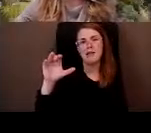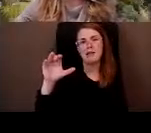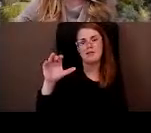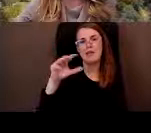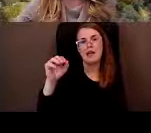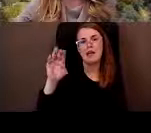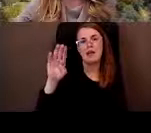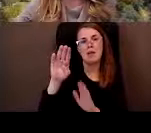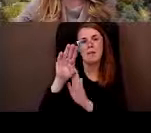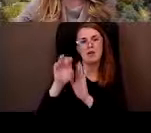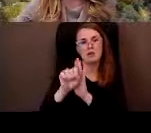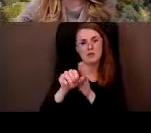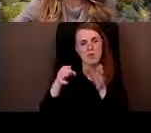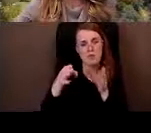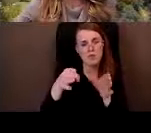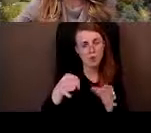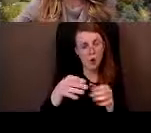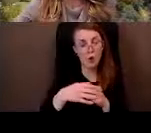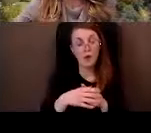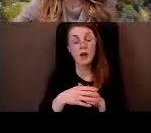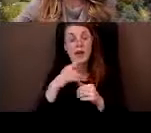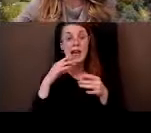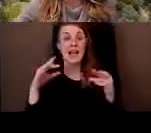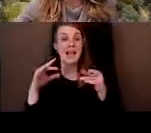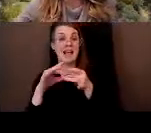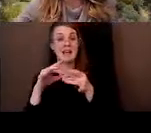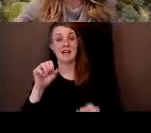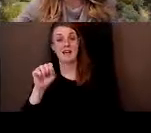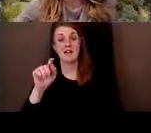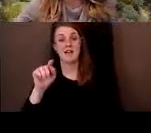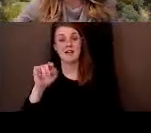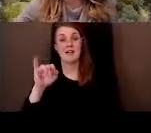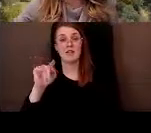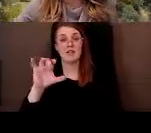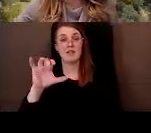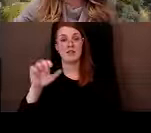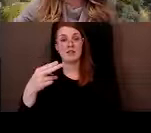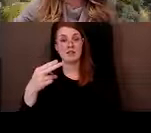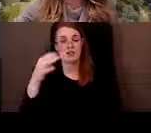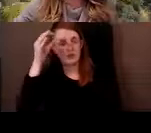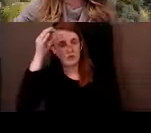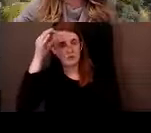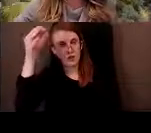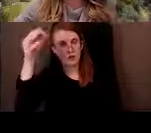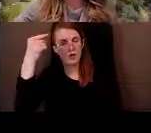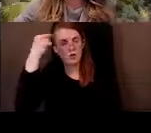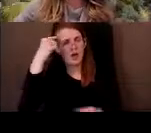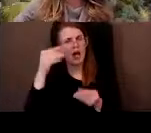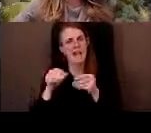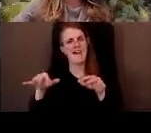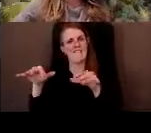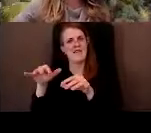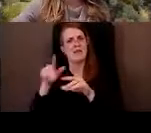And then in the Stitch concept, we considered locating a cluster of fields over at the